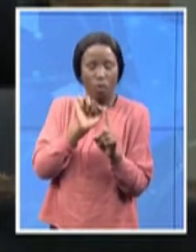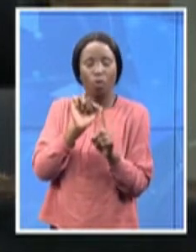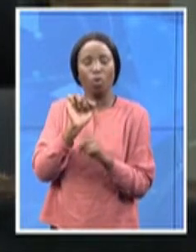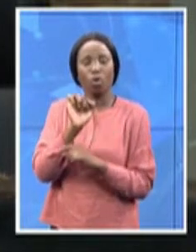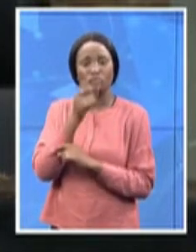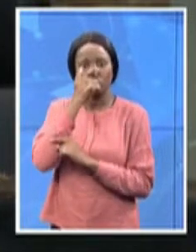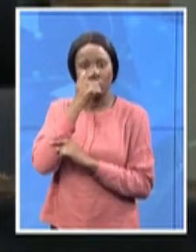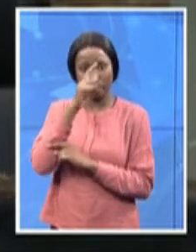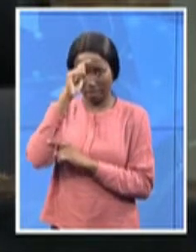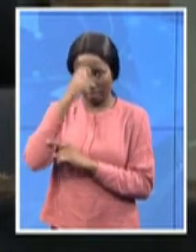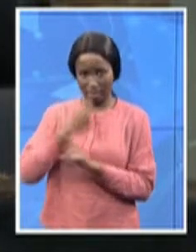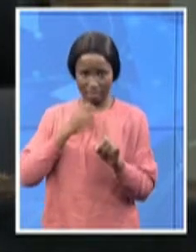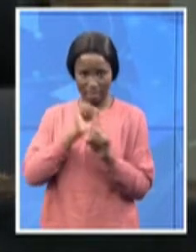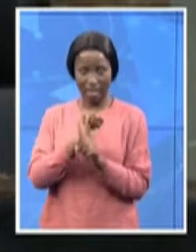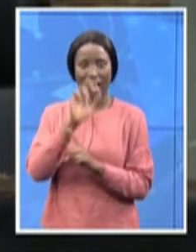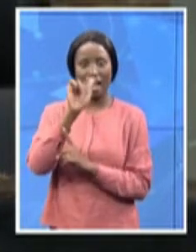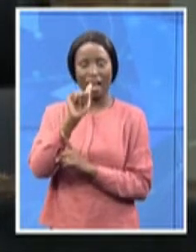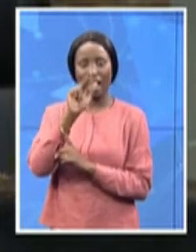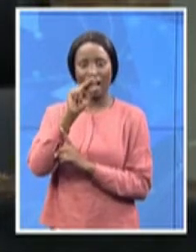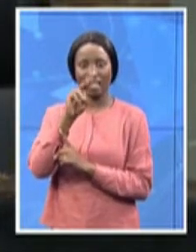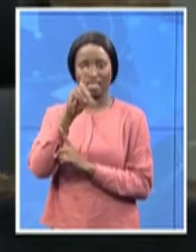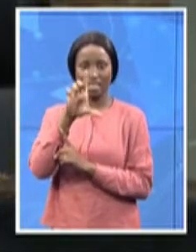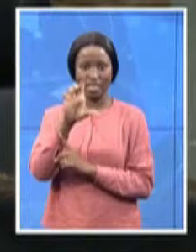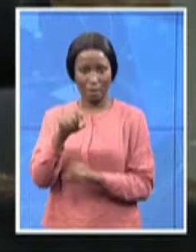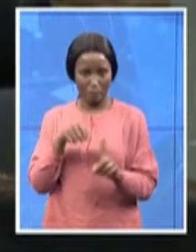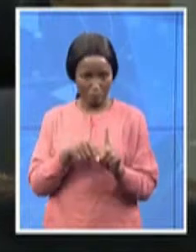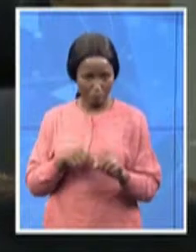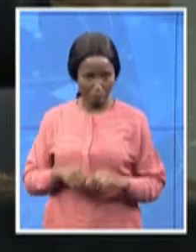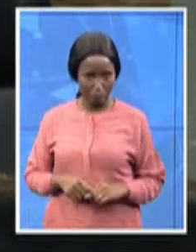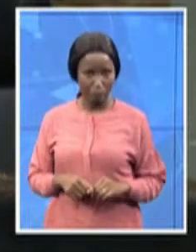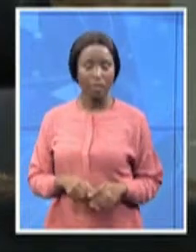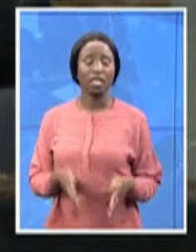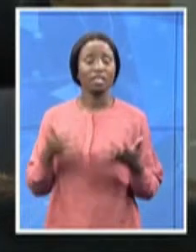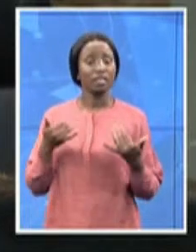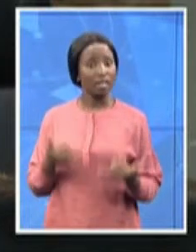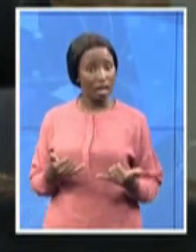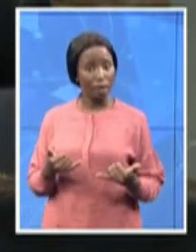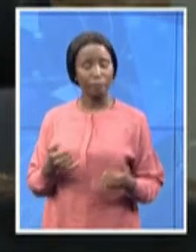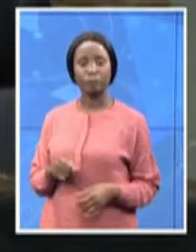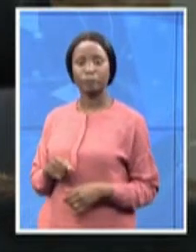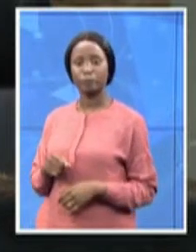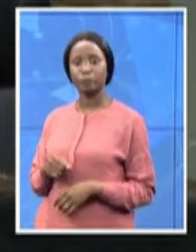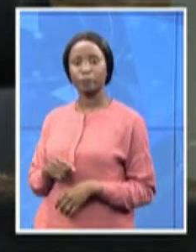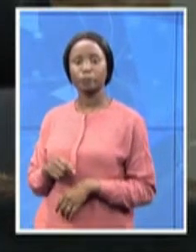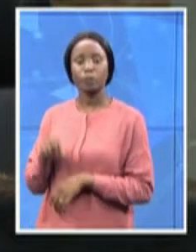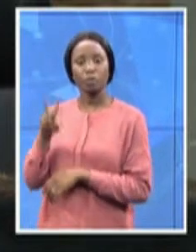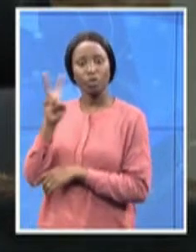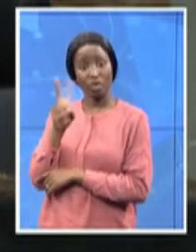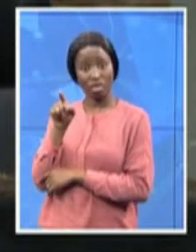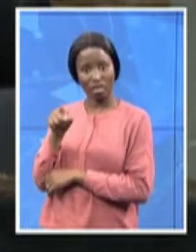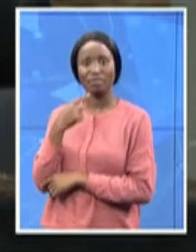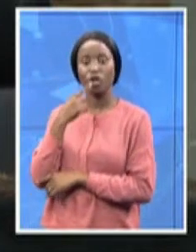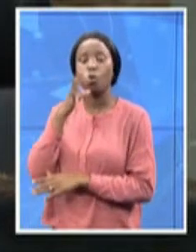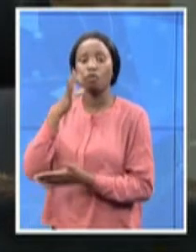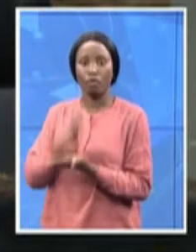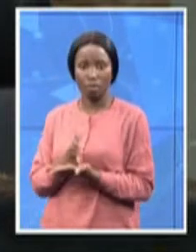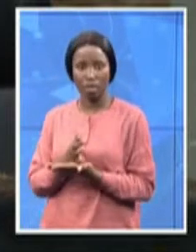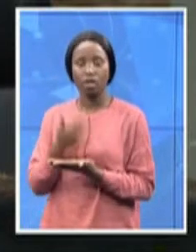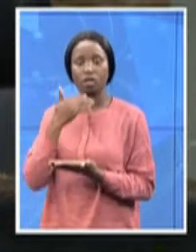Gavin Watson, confirmed that the money was paid at his instance, but said it